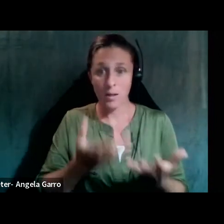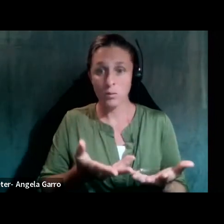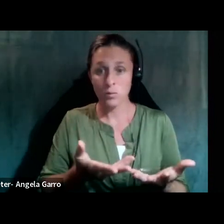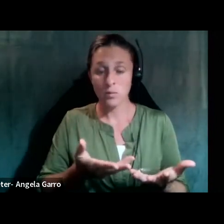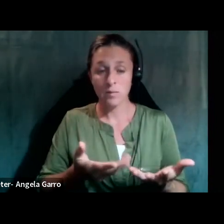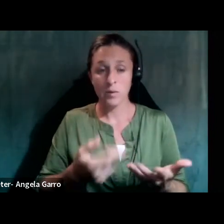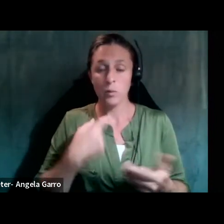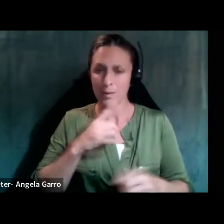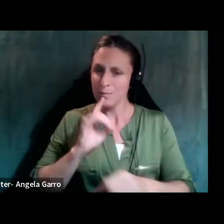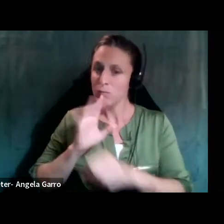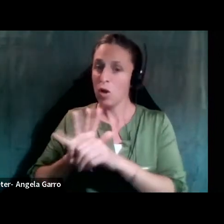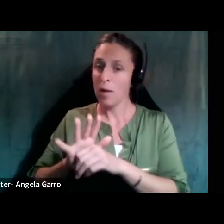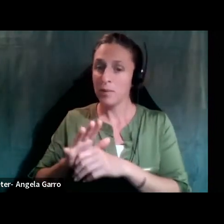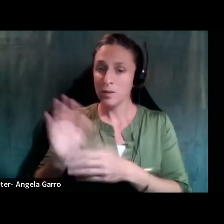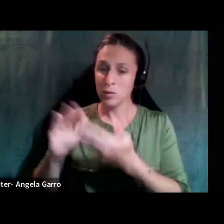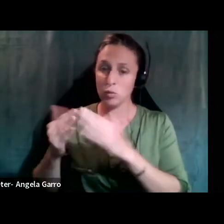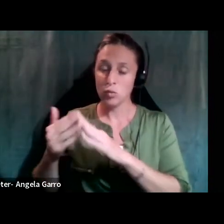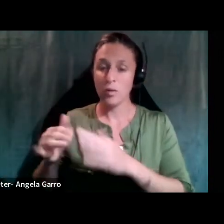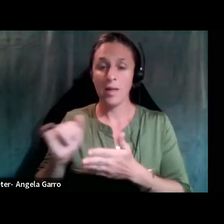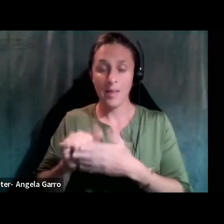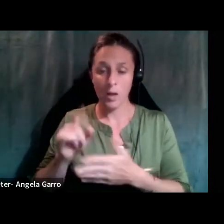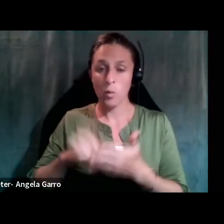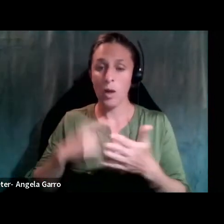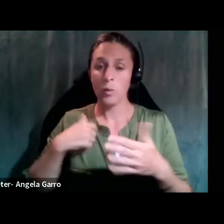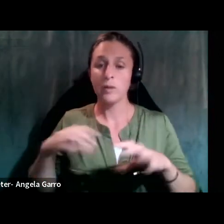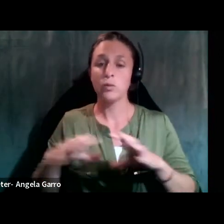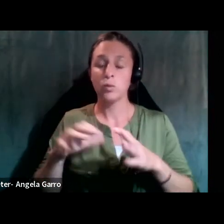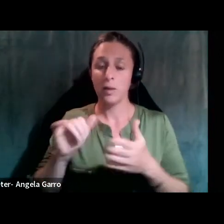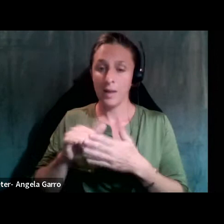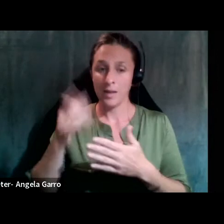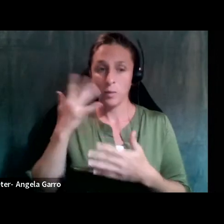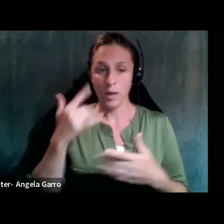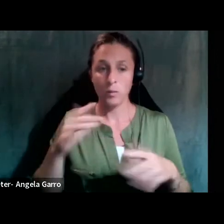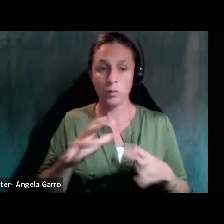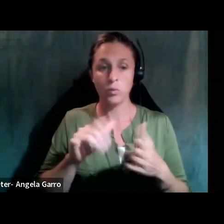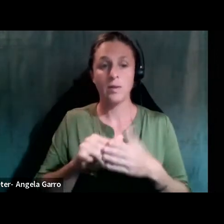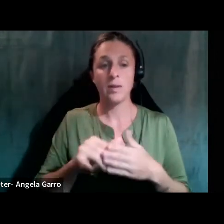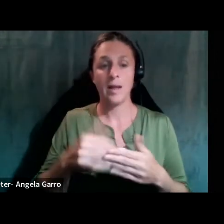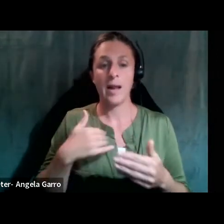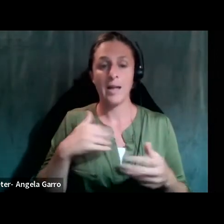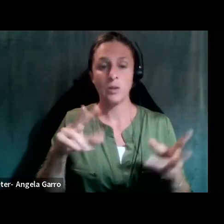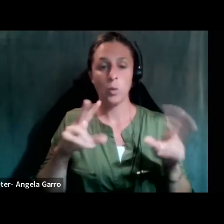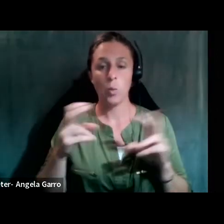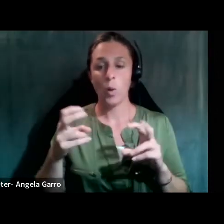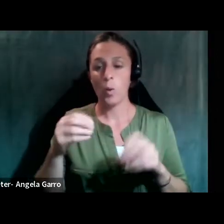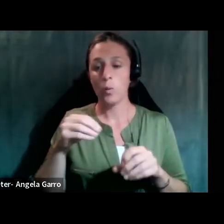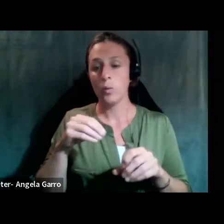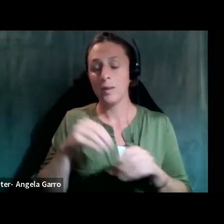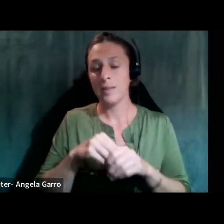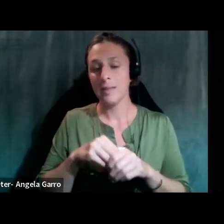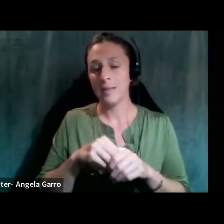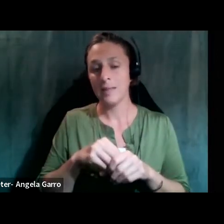to the community that this is what we were going to do, and that's why we're doing it. There was a quote in